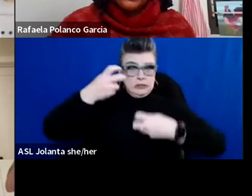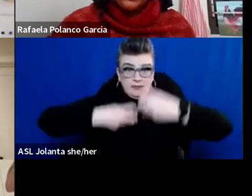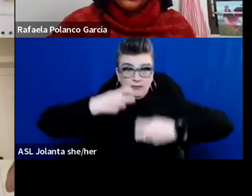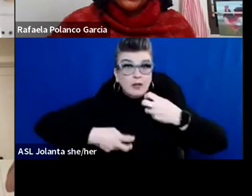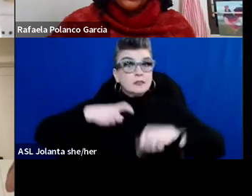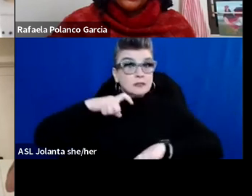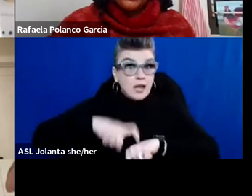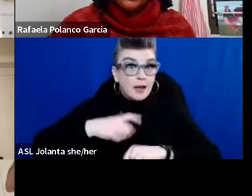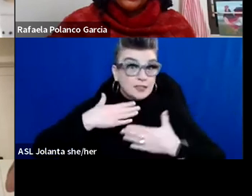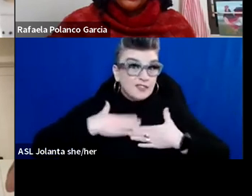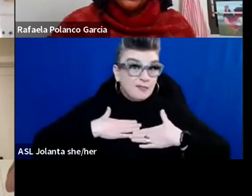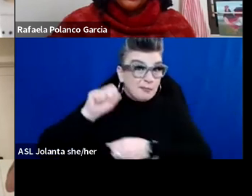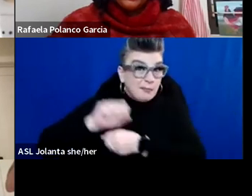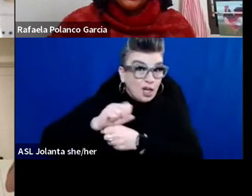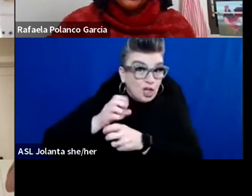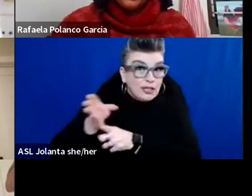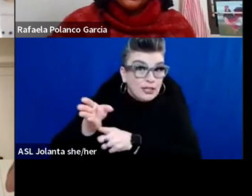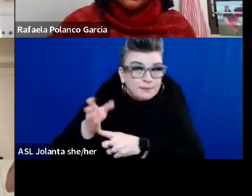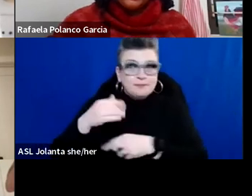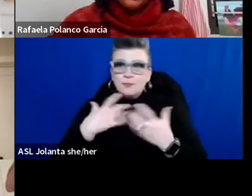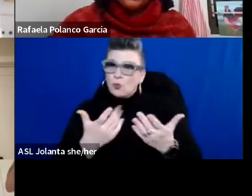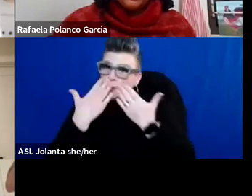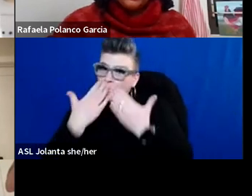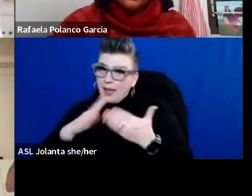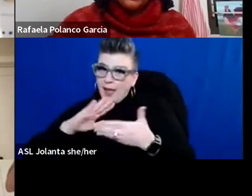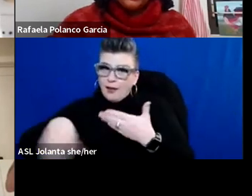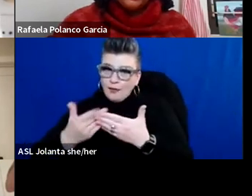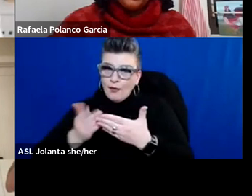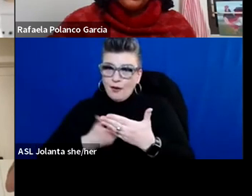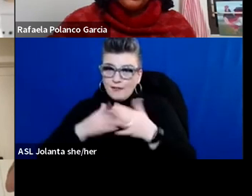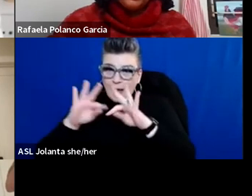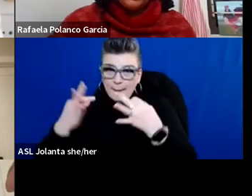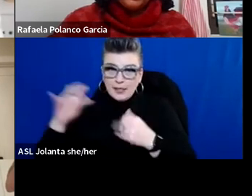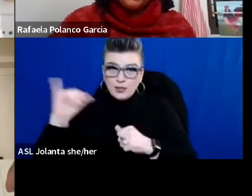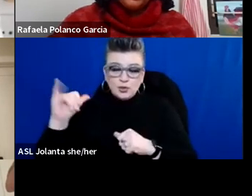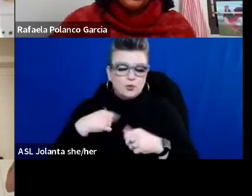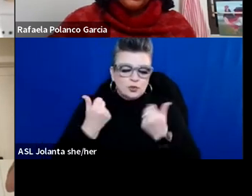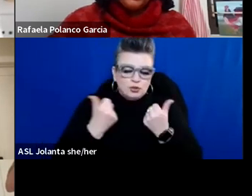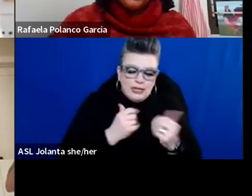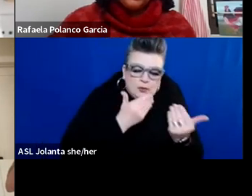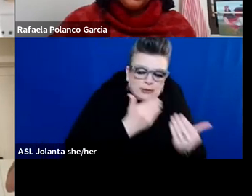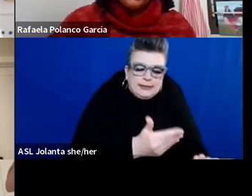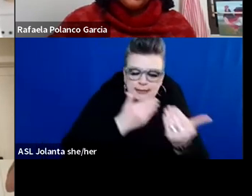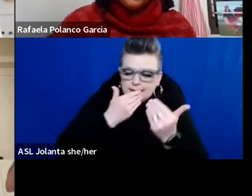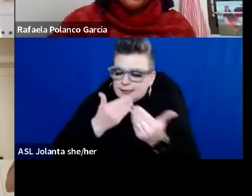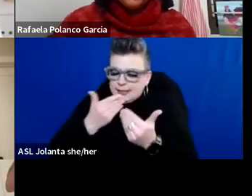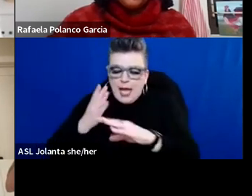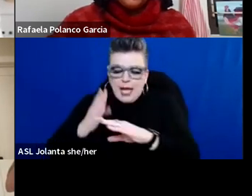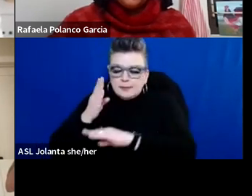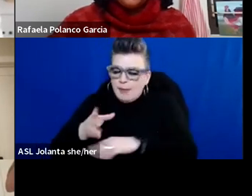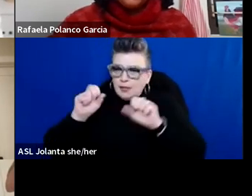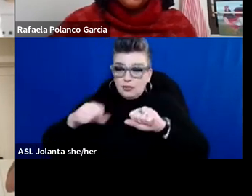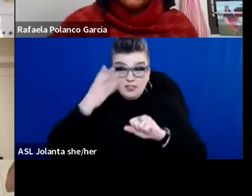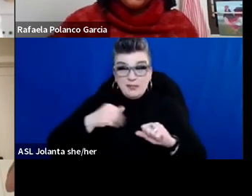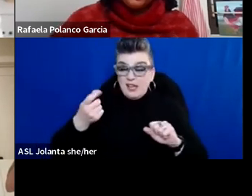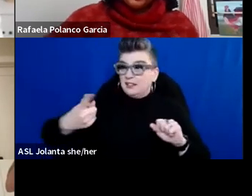career i also again want to thank our families um i just try to thank them as much as i can because they have been